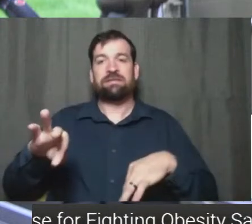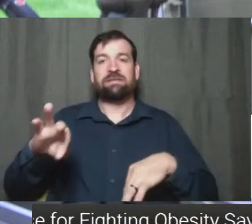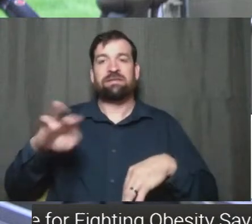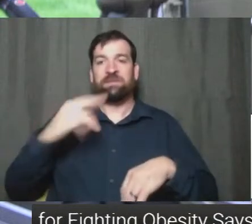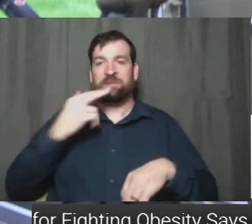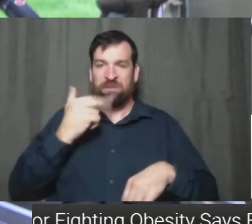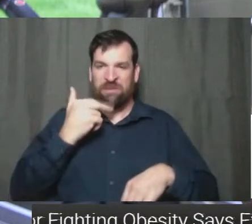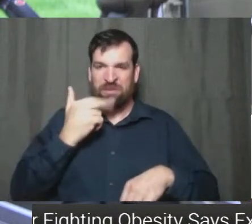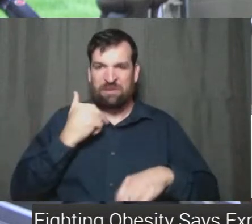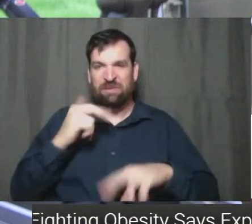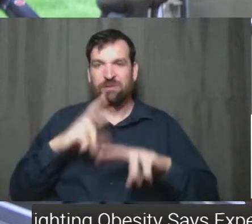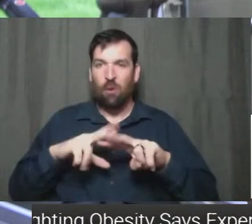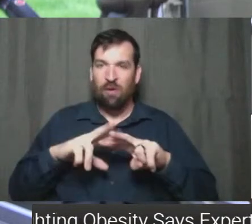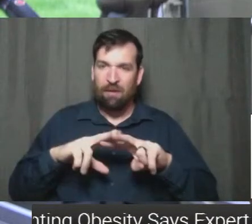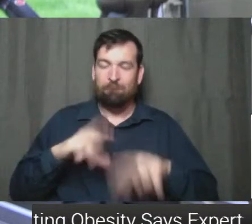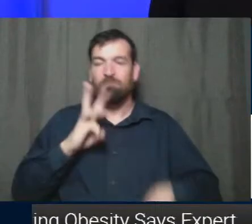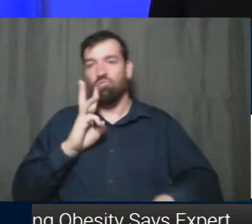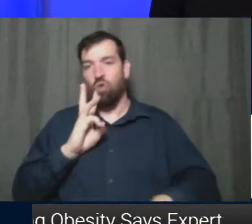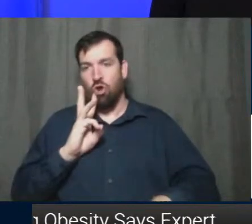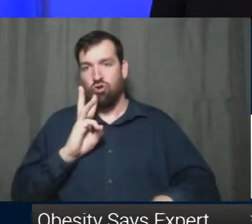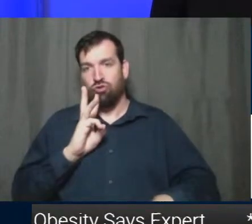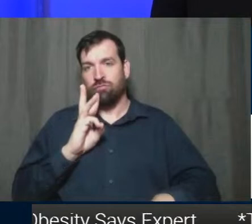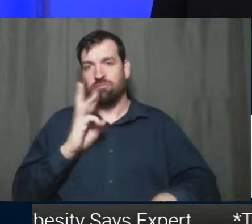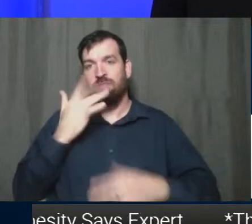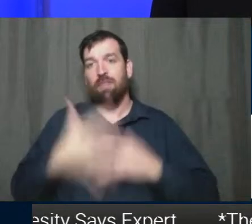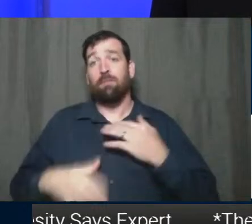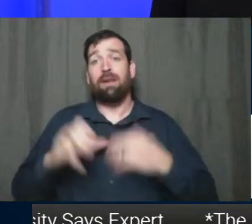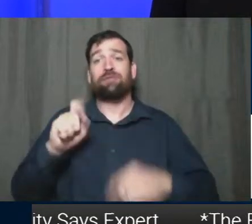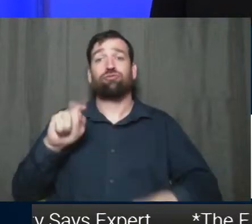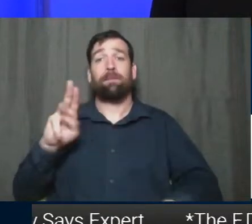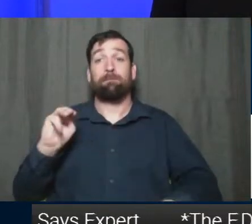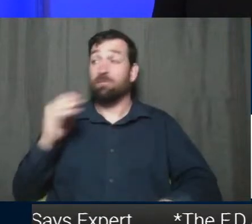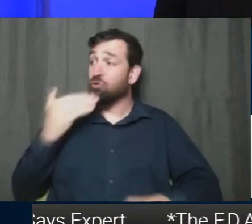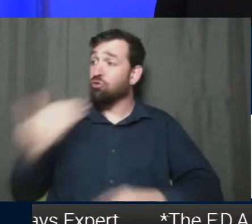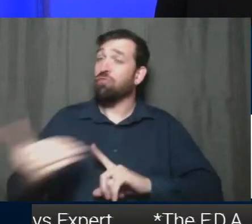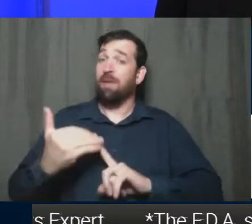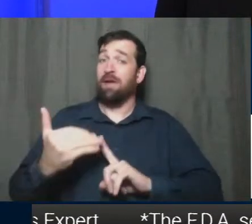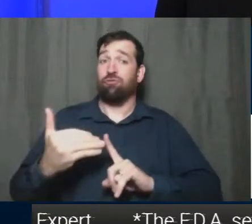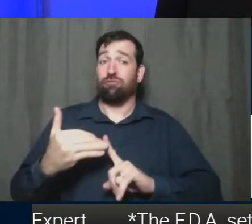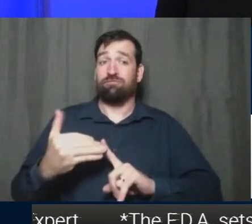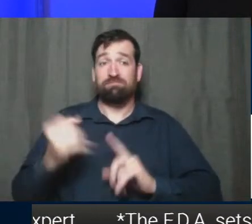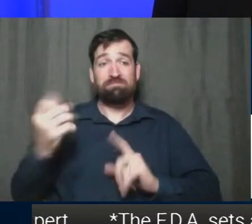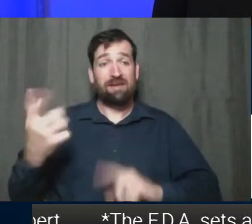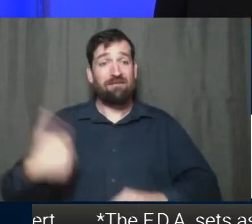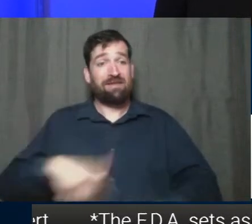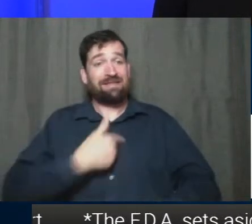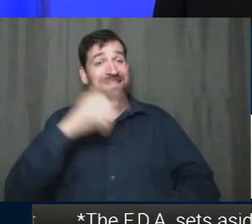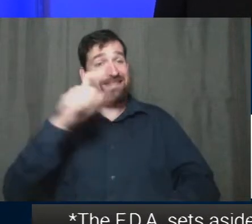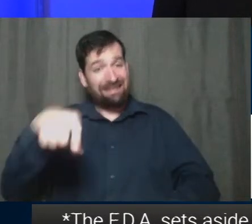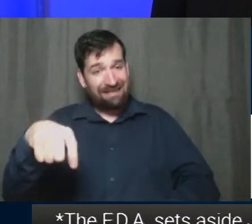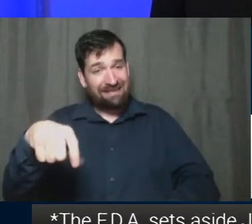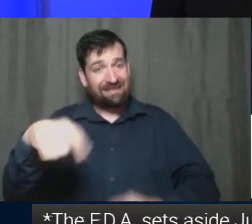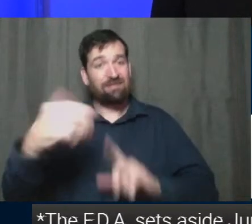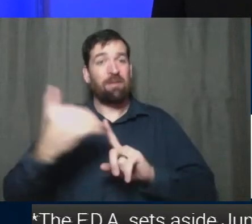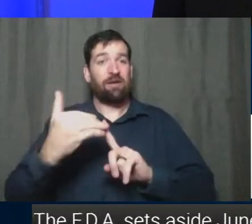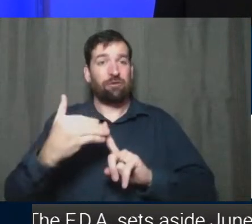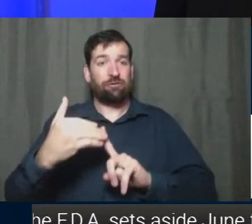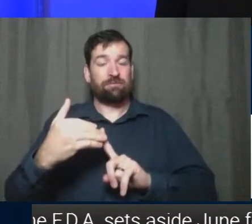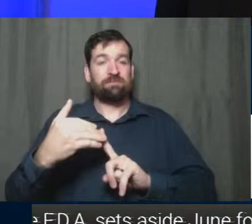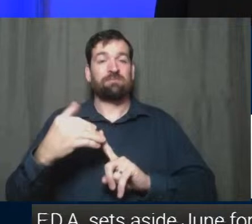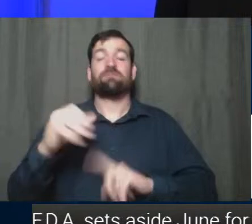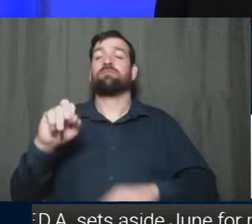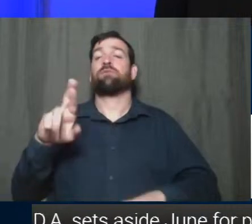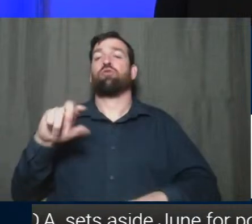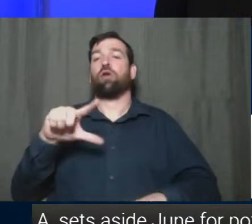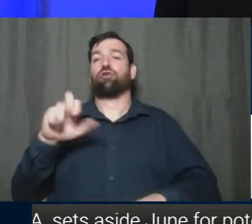water in your bloodstream. Well, that's a good reminder. A lot of us need that reminder to drink water throughout the day in general. Okay, so Roger, we'll get back to you here in